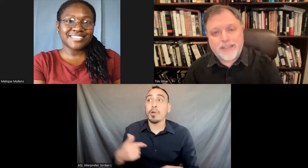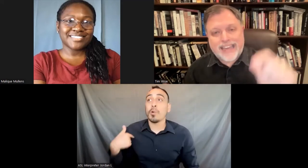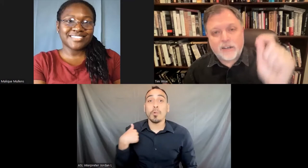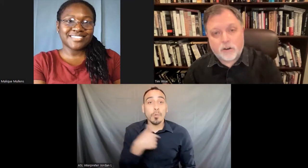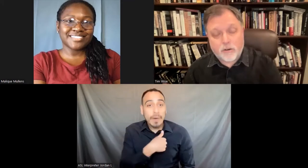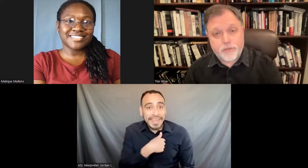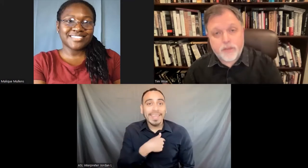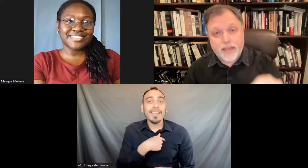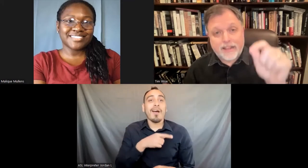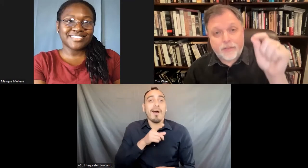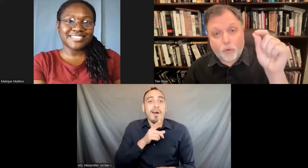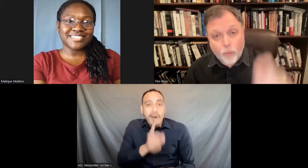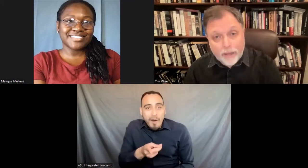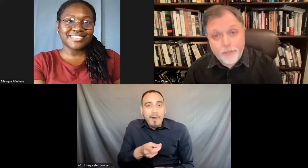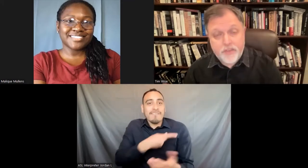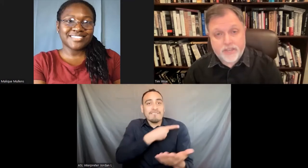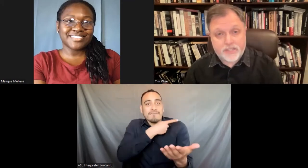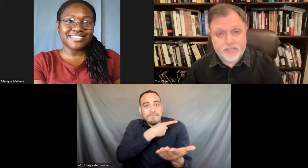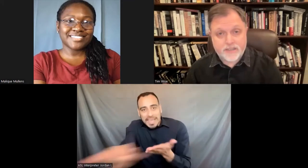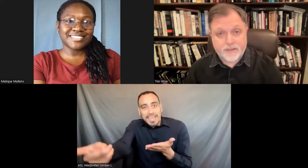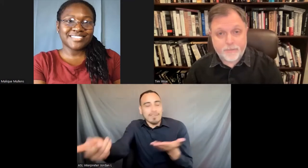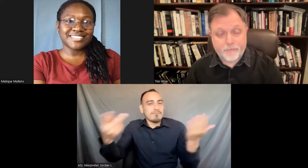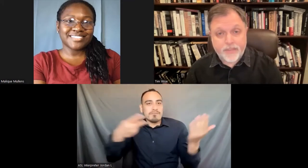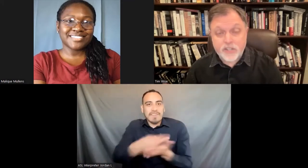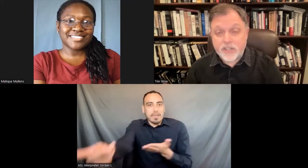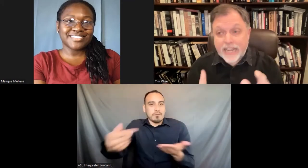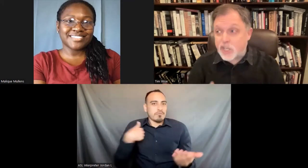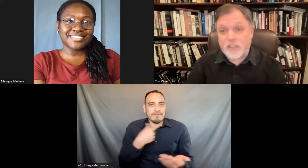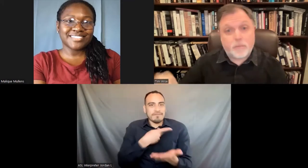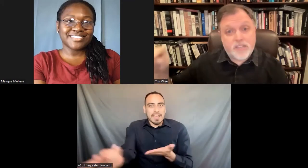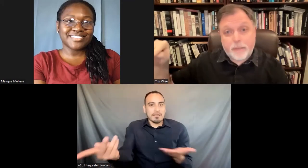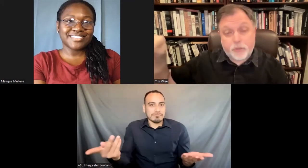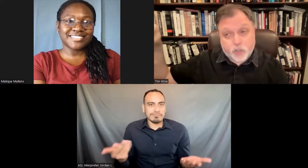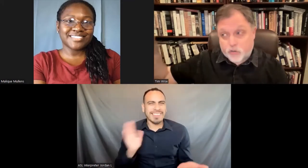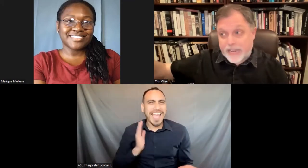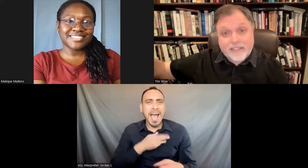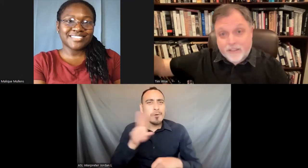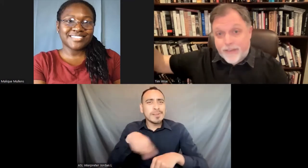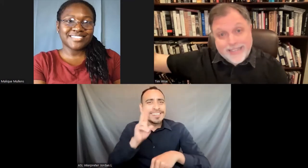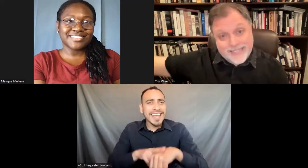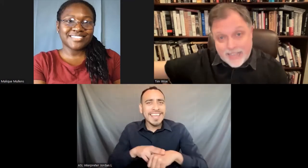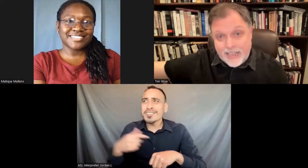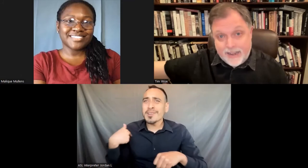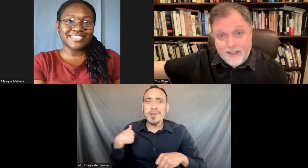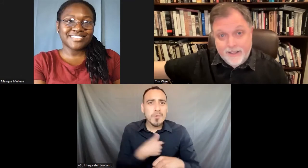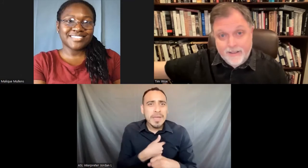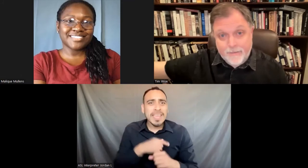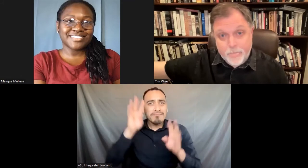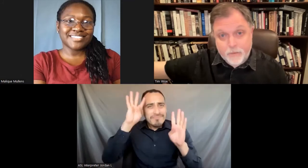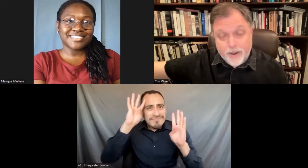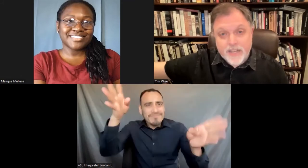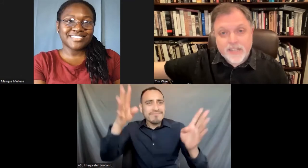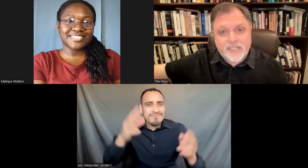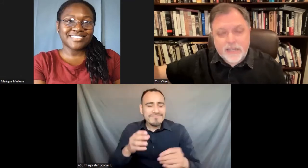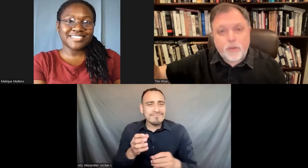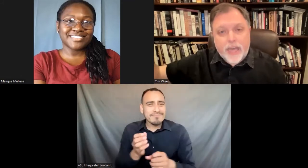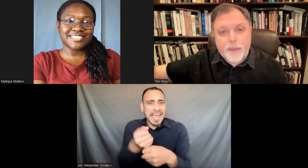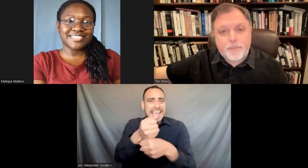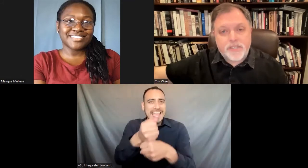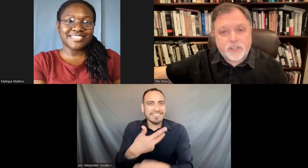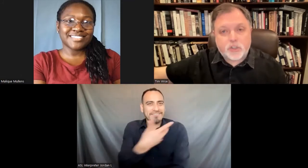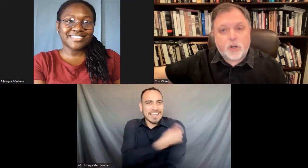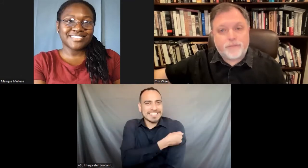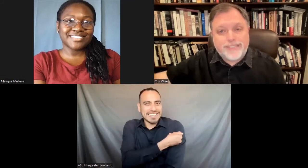on planet Earth, in the wealthiest, the nation that was able to create the vaccine, right? Still